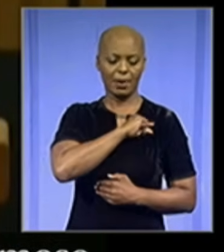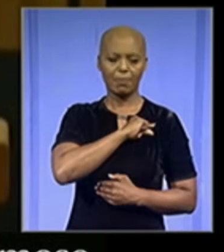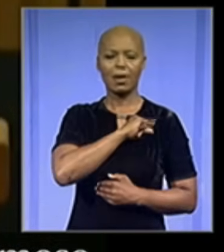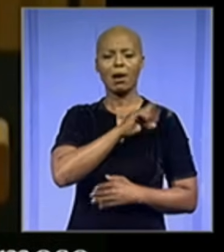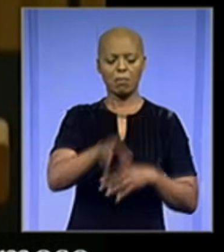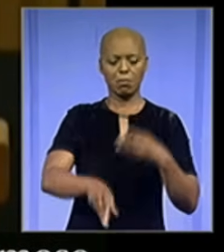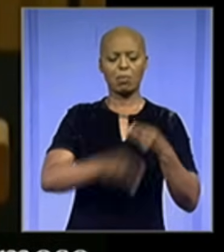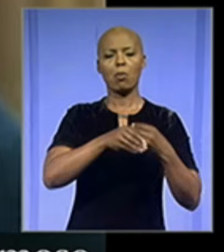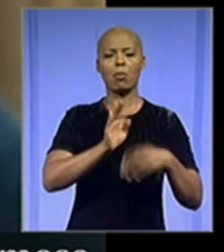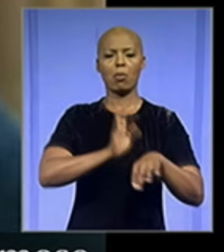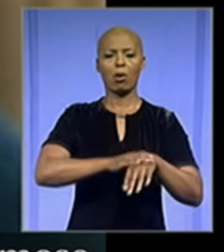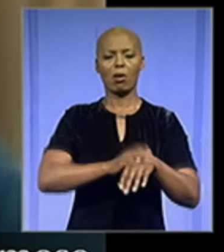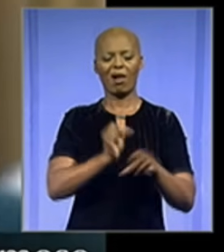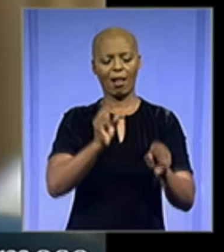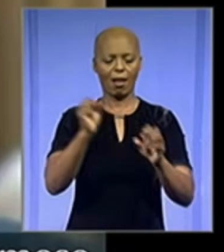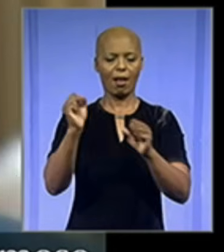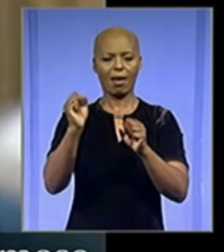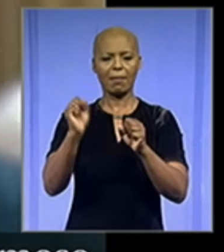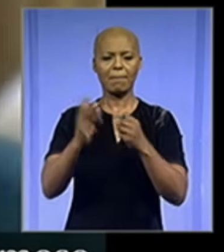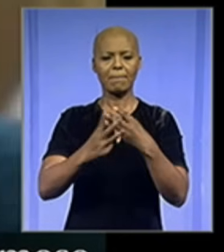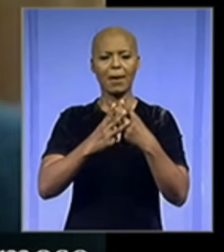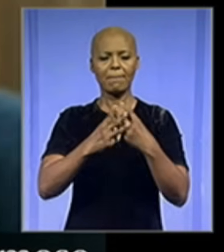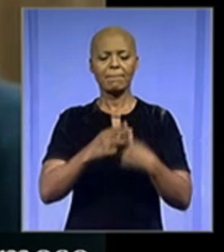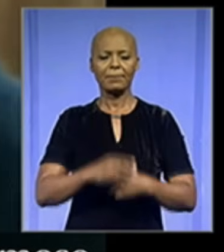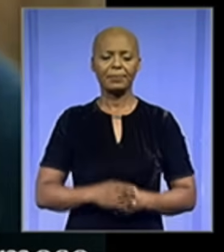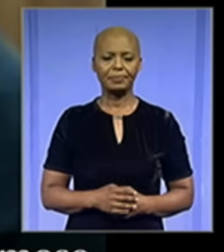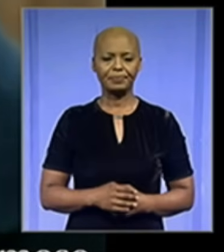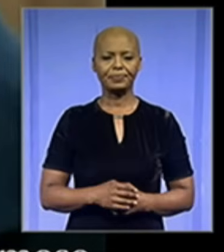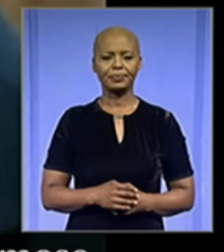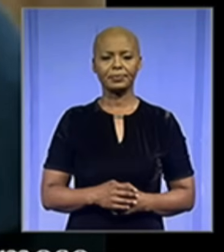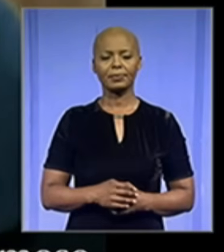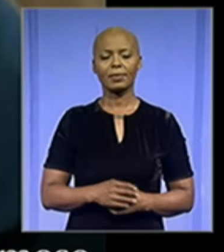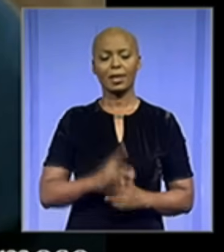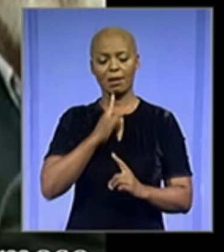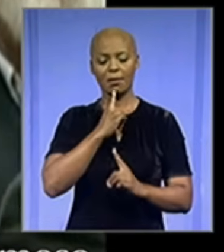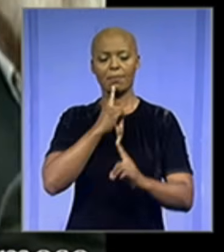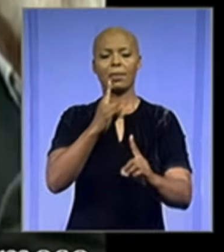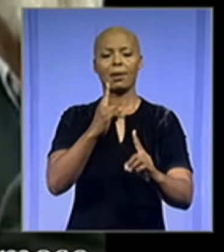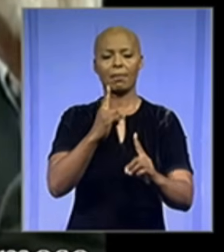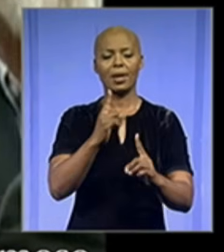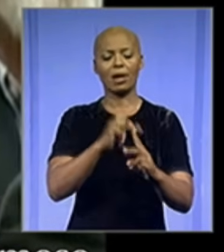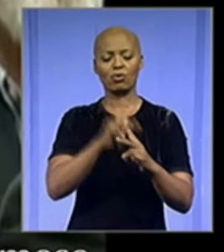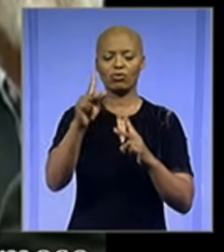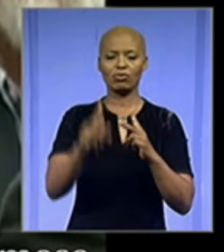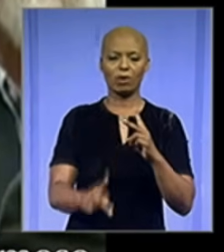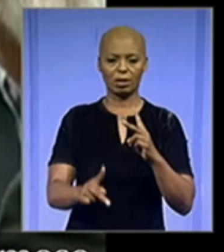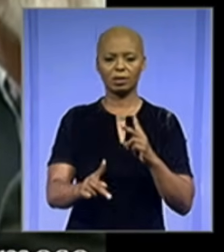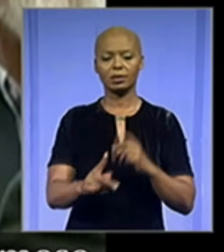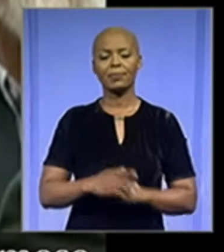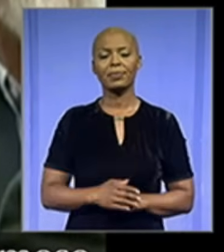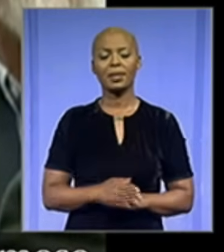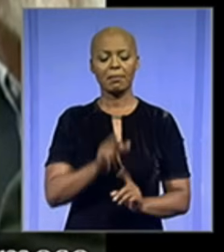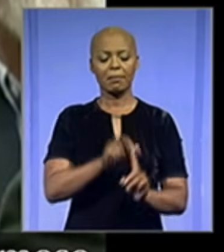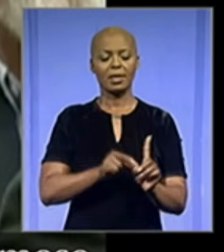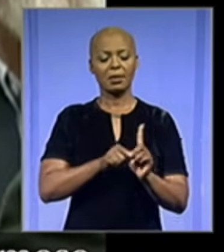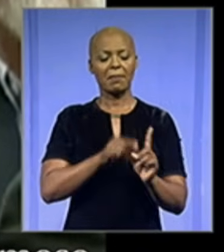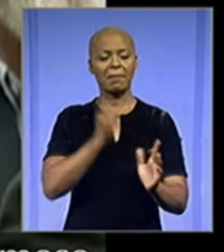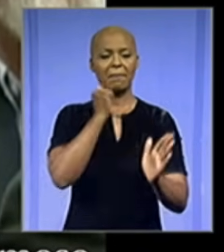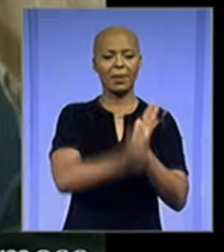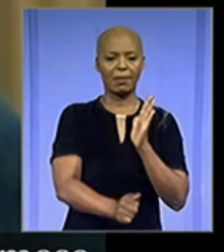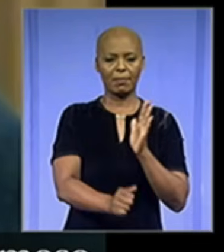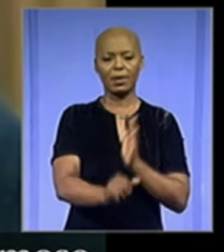okediwa. In the result, the sentence that I imposed on the accused for the murder